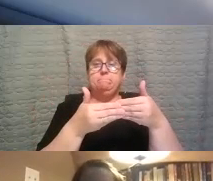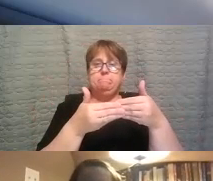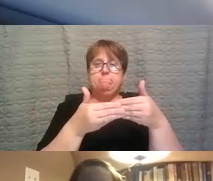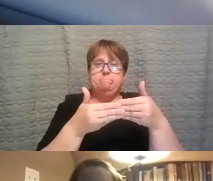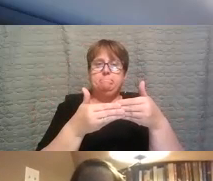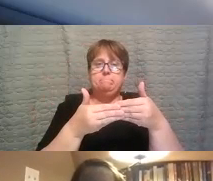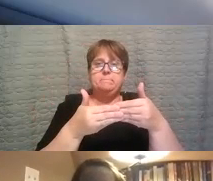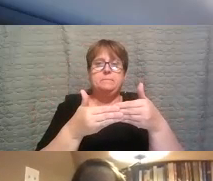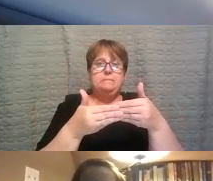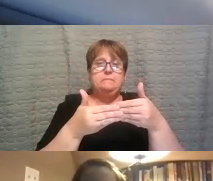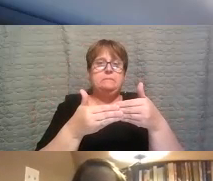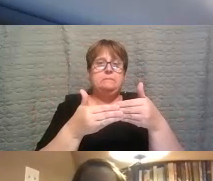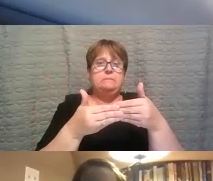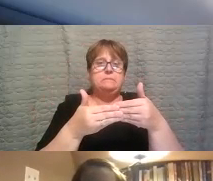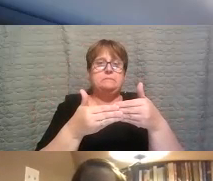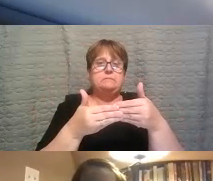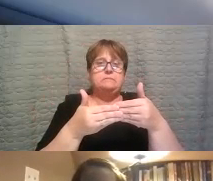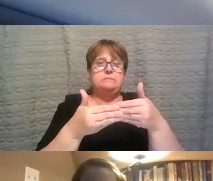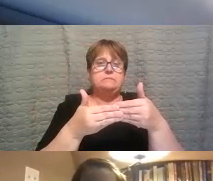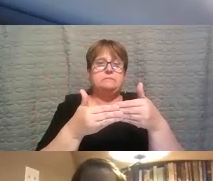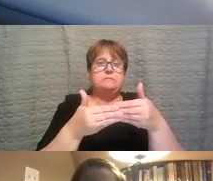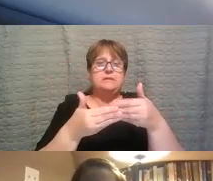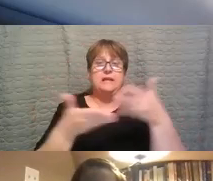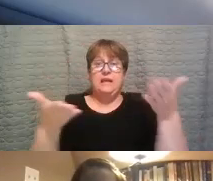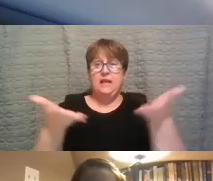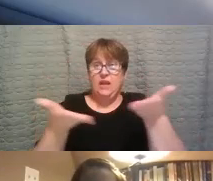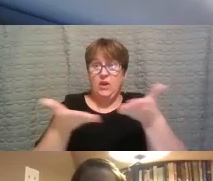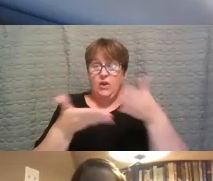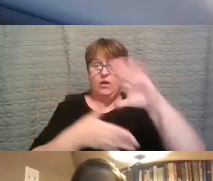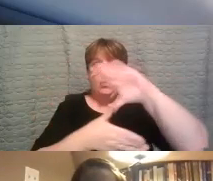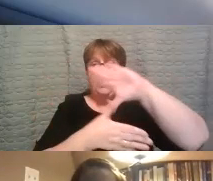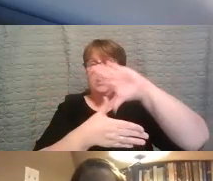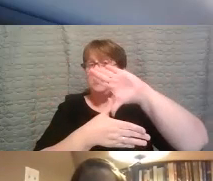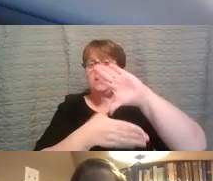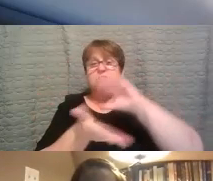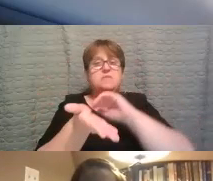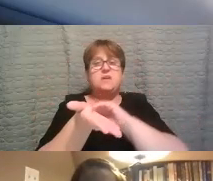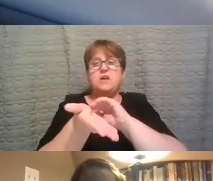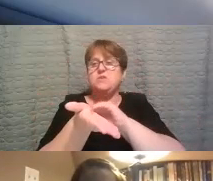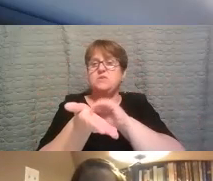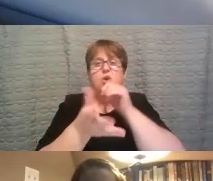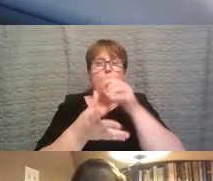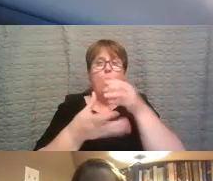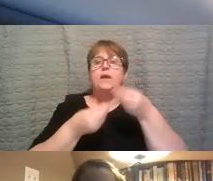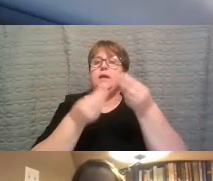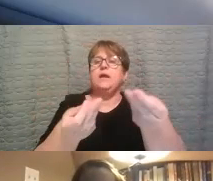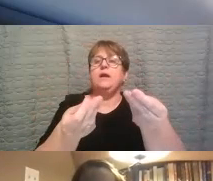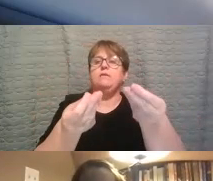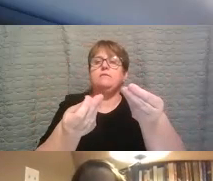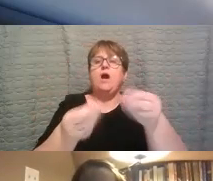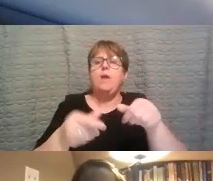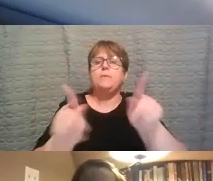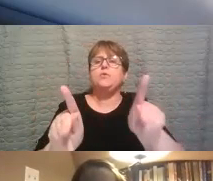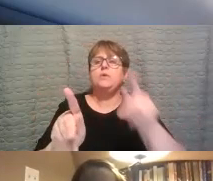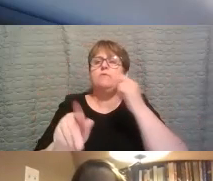and usually here in Guatemala, uh, the doctors don't give a lot of chance to a pregnant woman